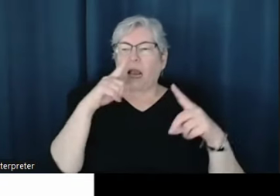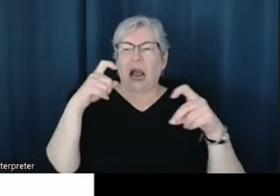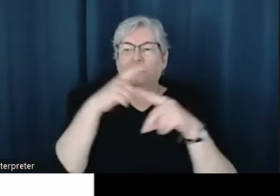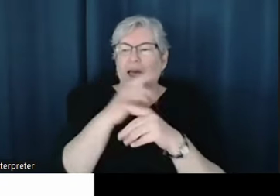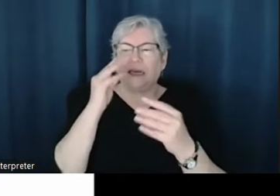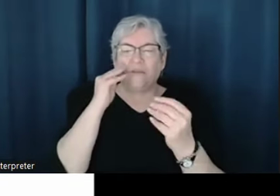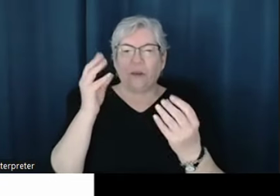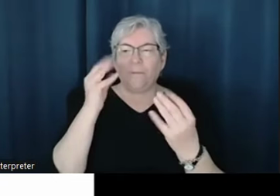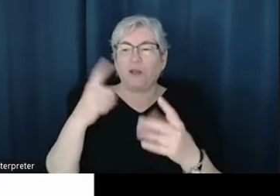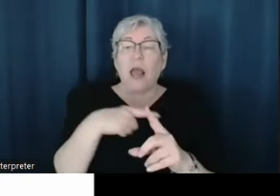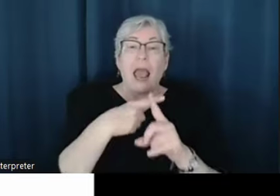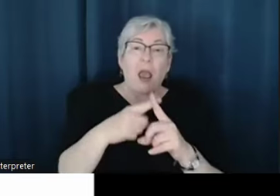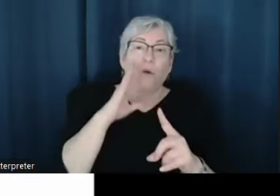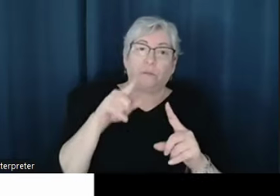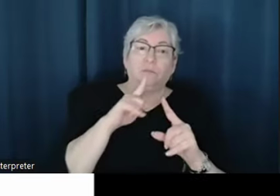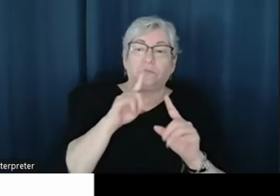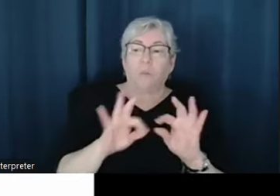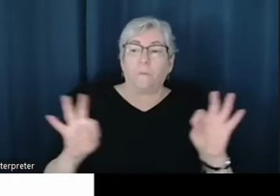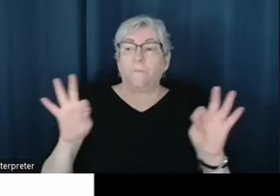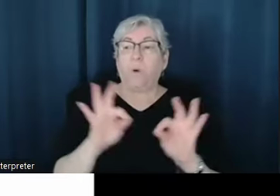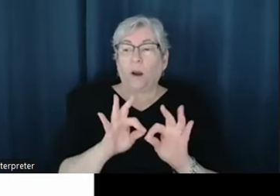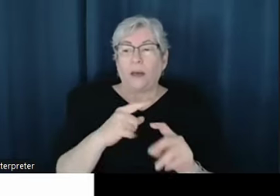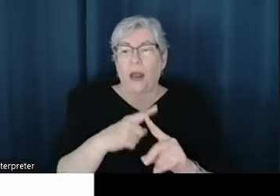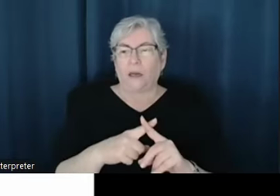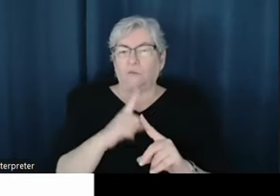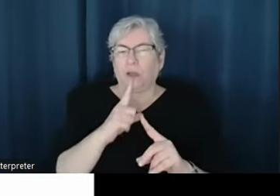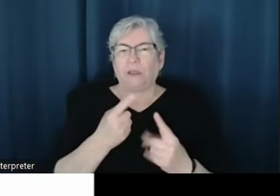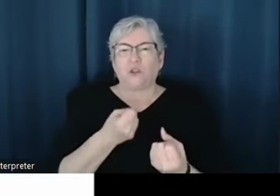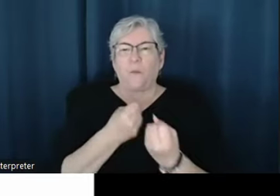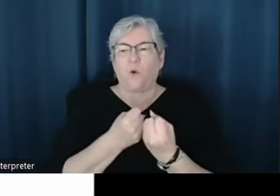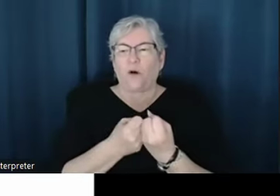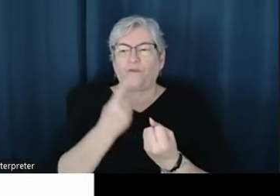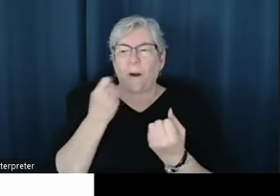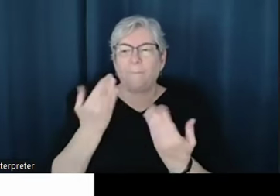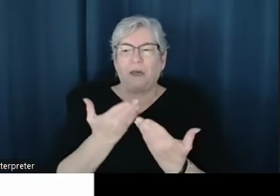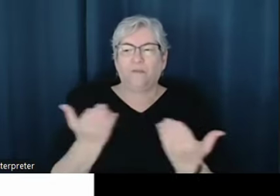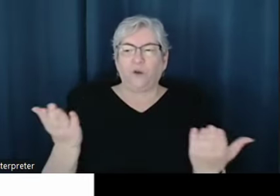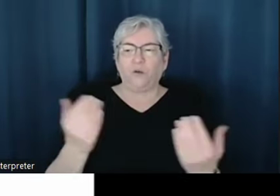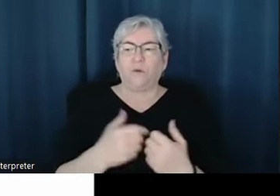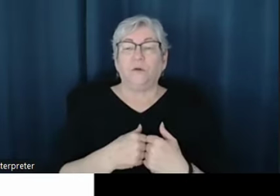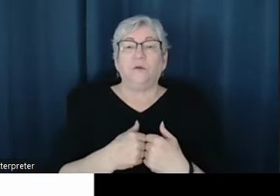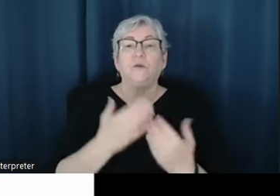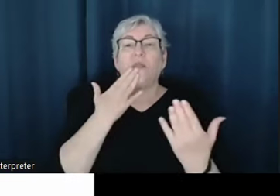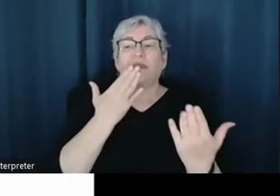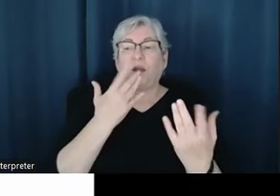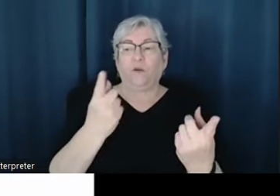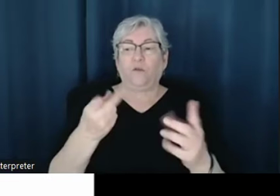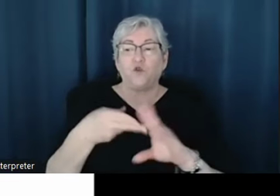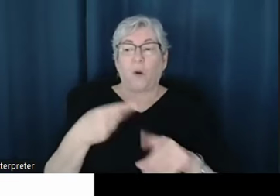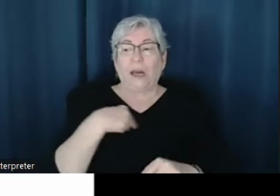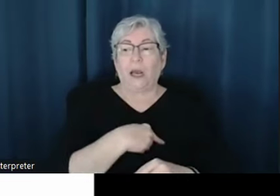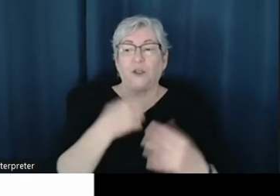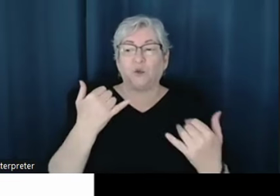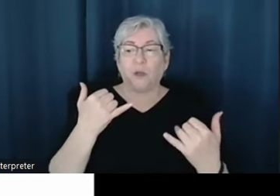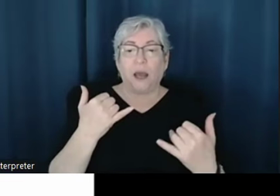is, and we know how important and how it can be such a support to so many of us. So thank you all for joining us. Is